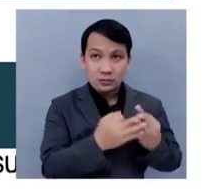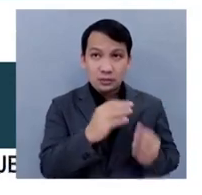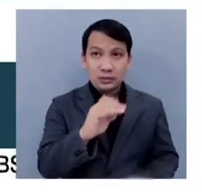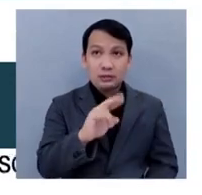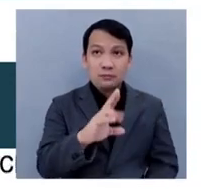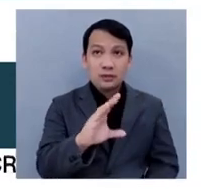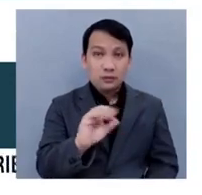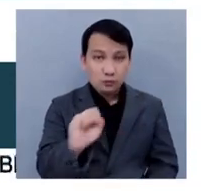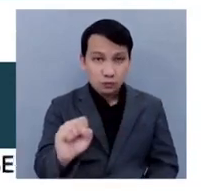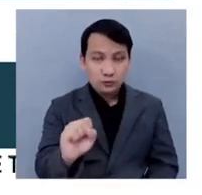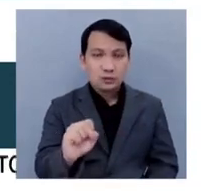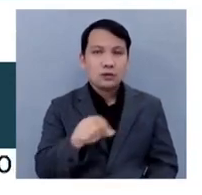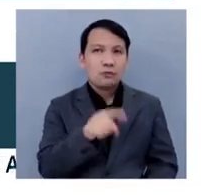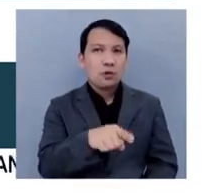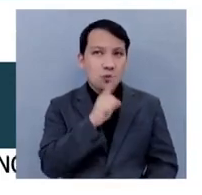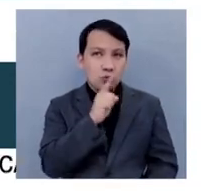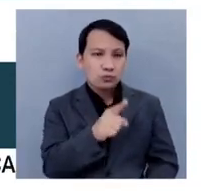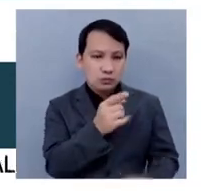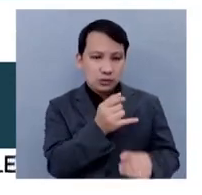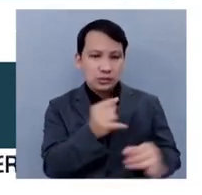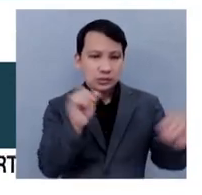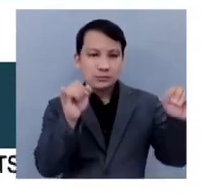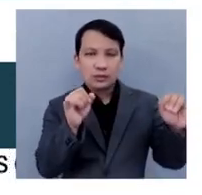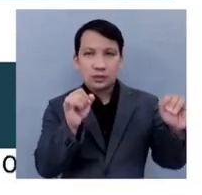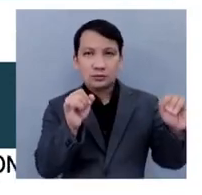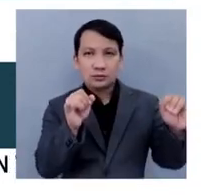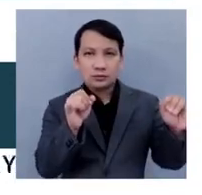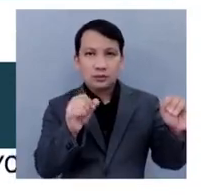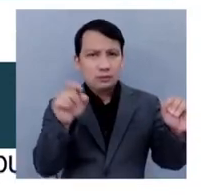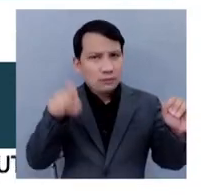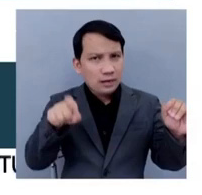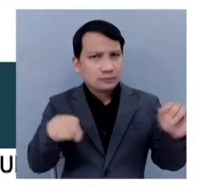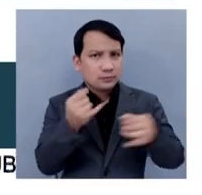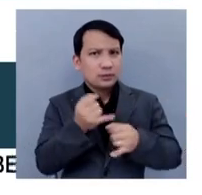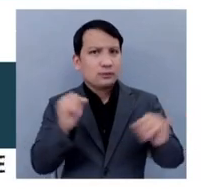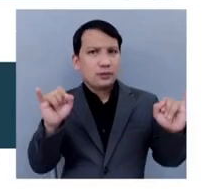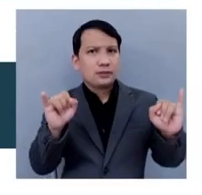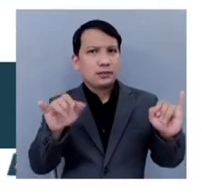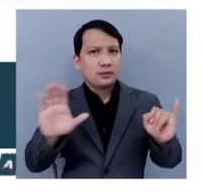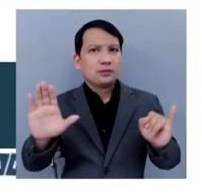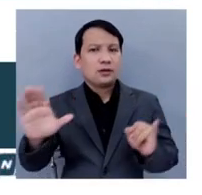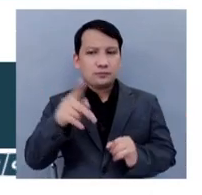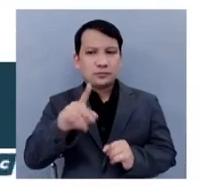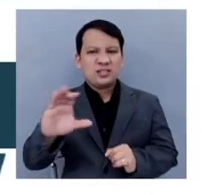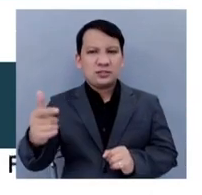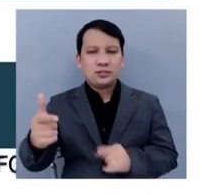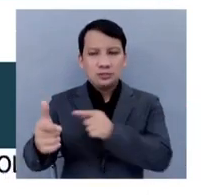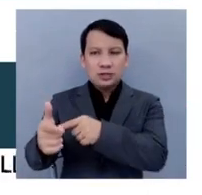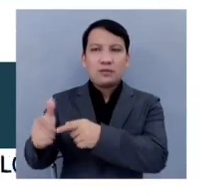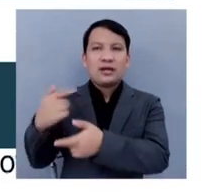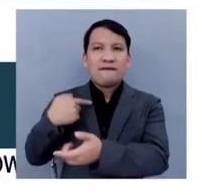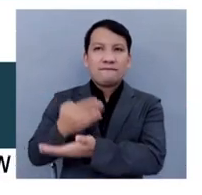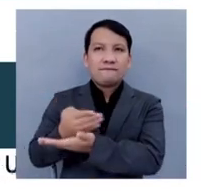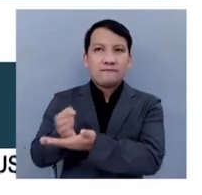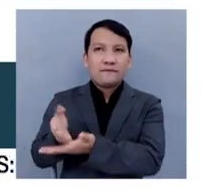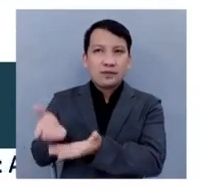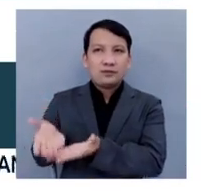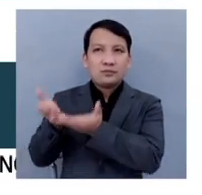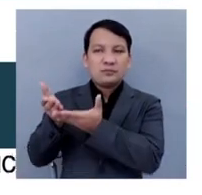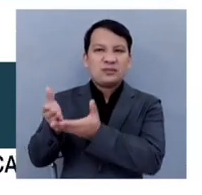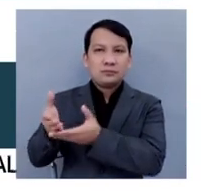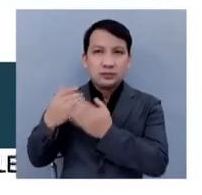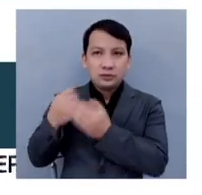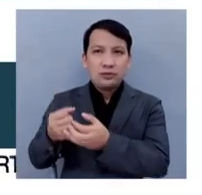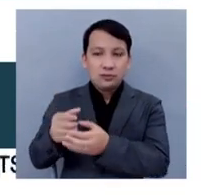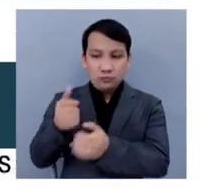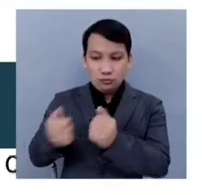They should ensure the independence of the PCGG, make sure the PCGG is funded, and most importantly, make sure that the commissioners